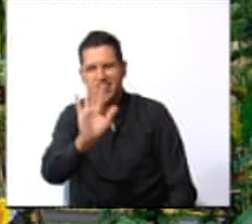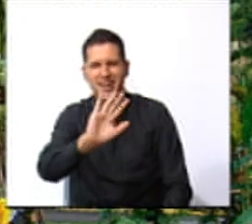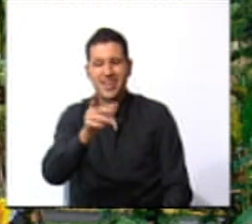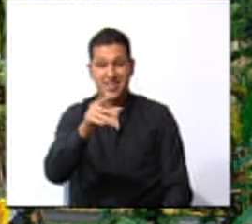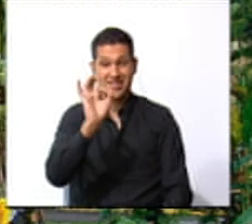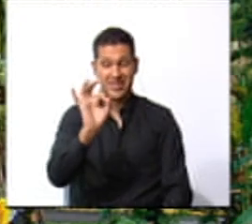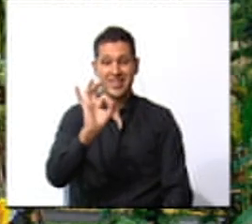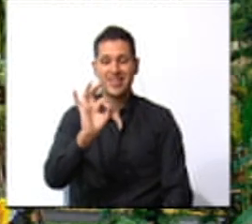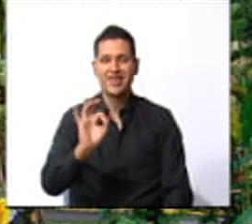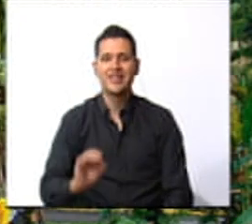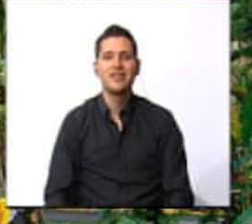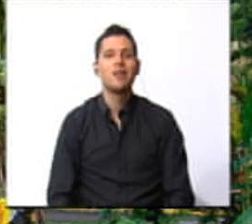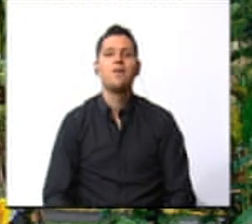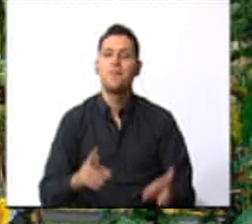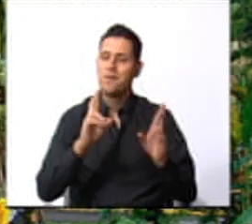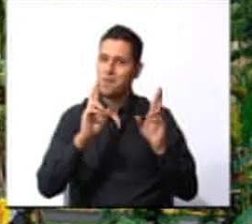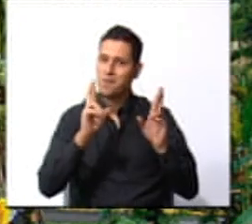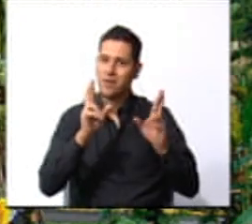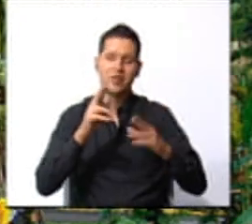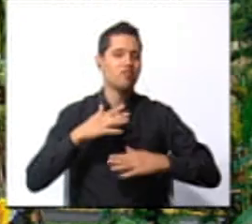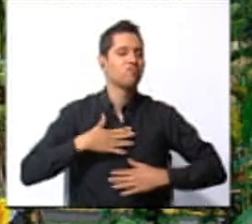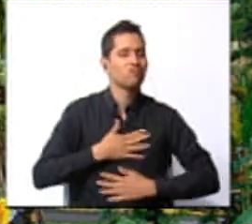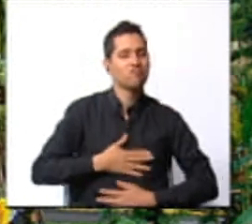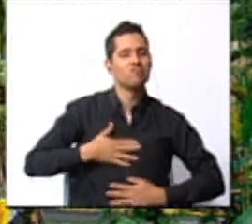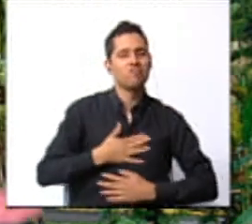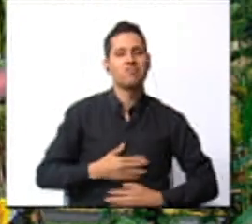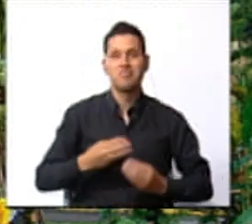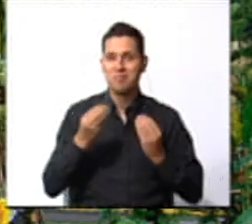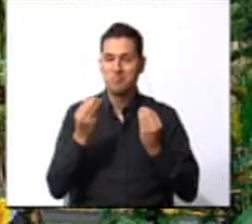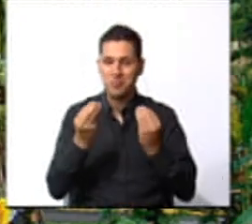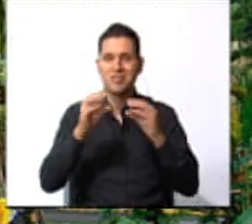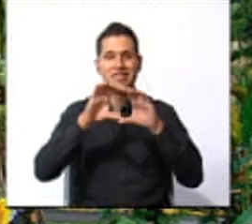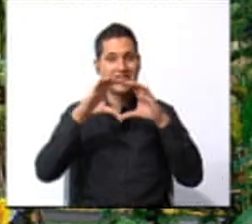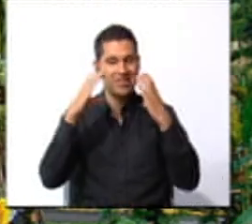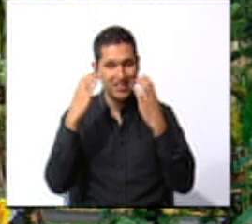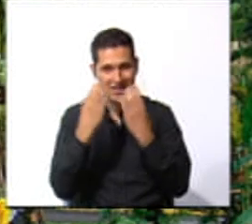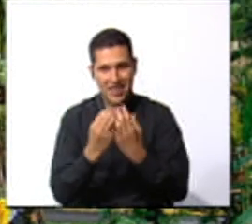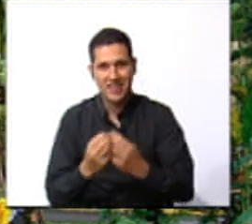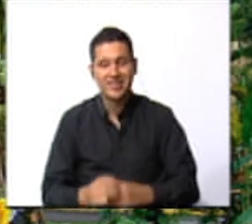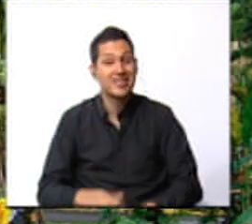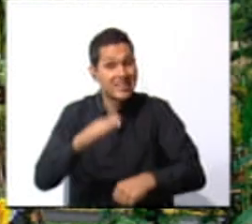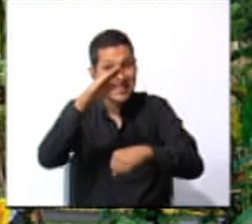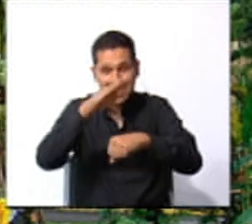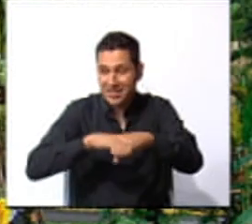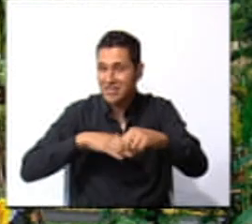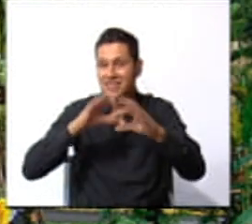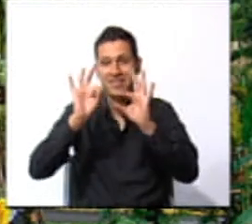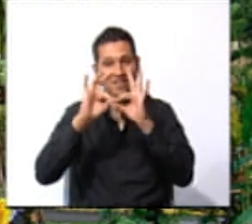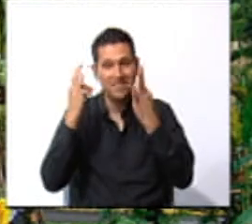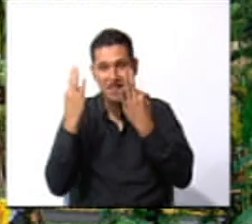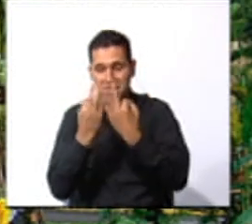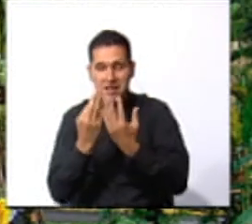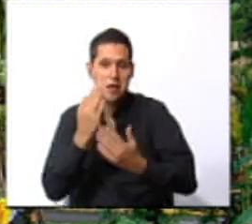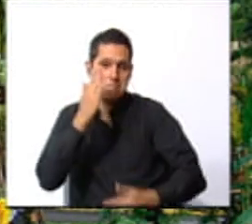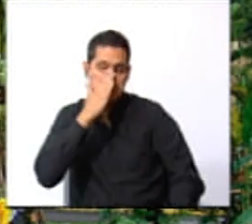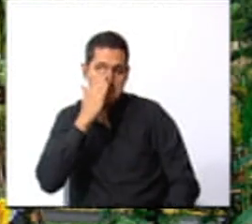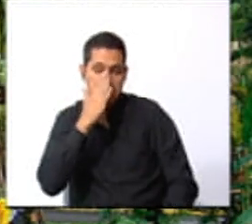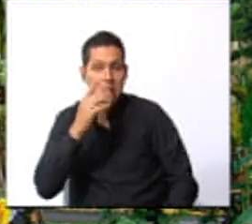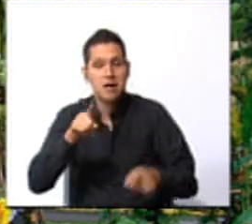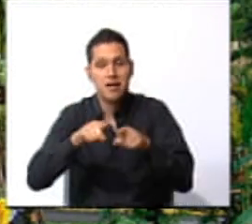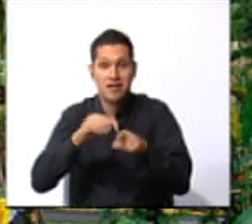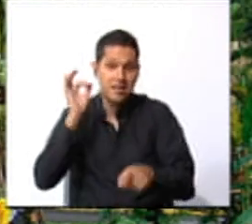you? I hope you enjoyed the class. Call all your family, mother,